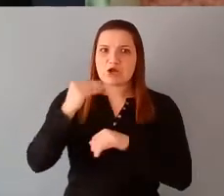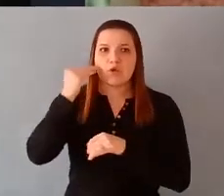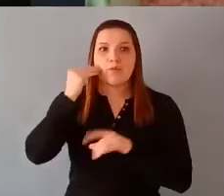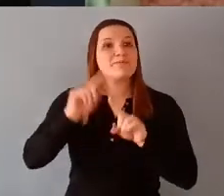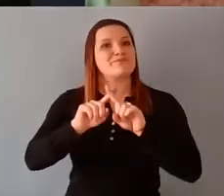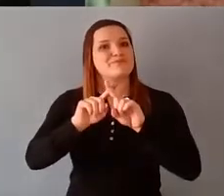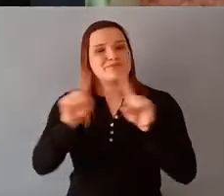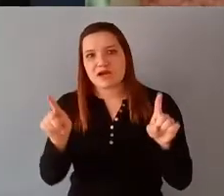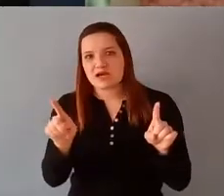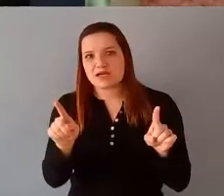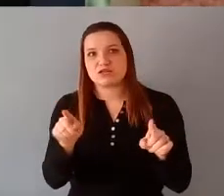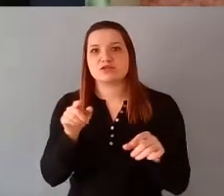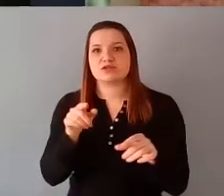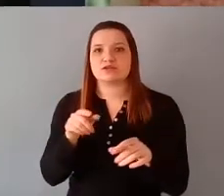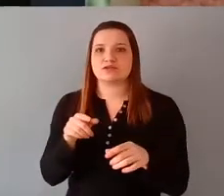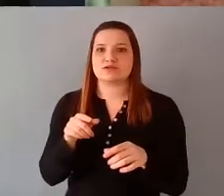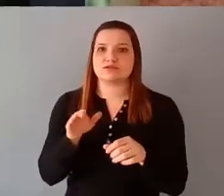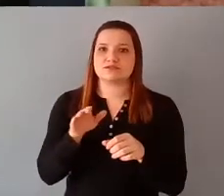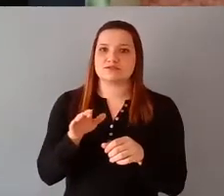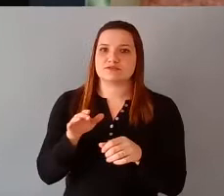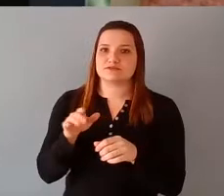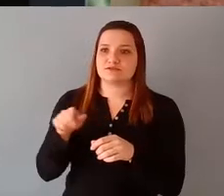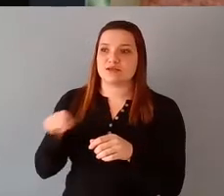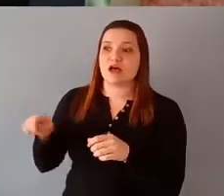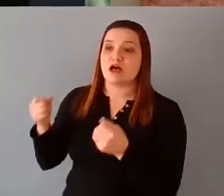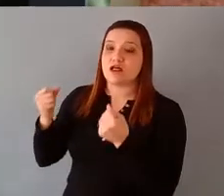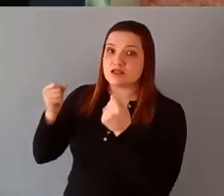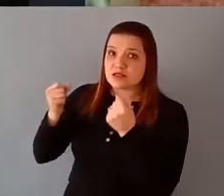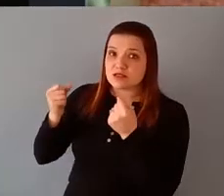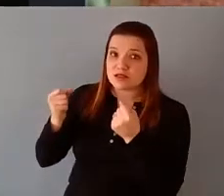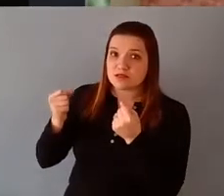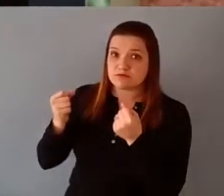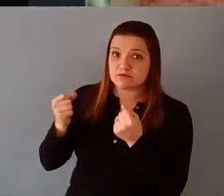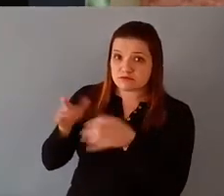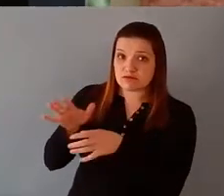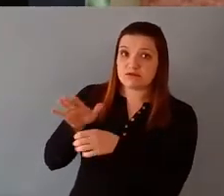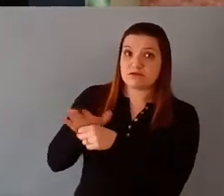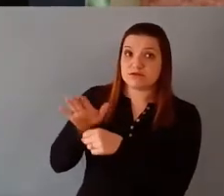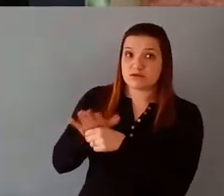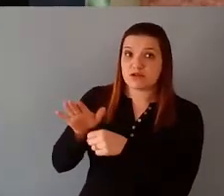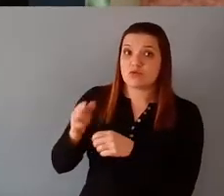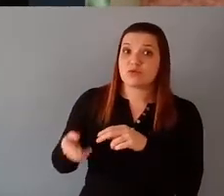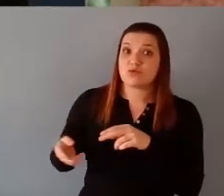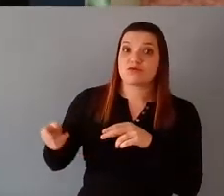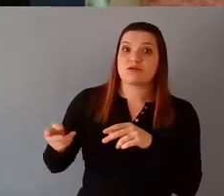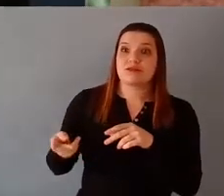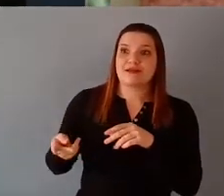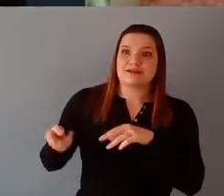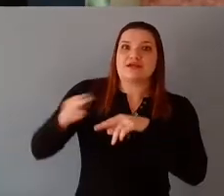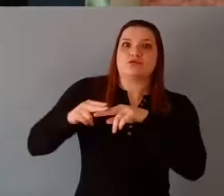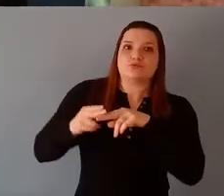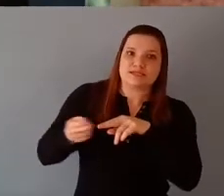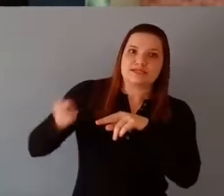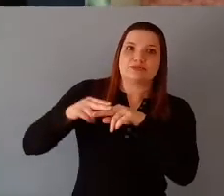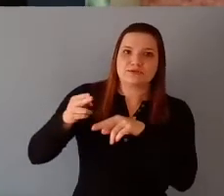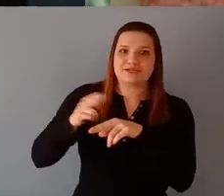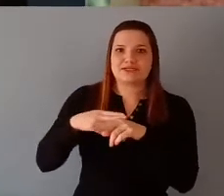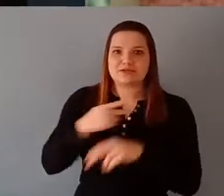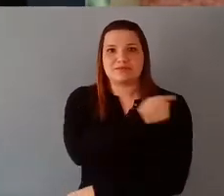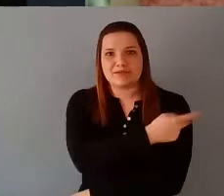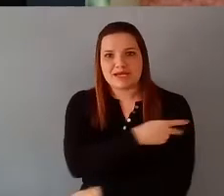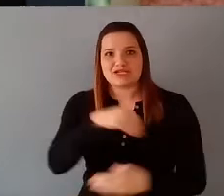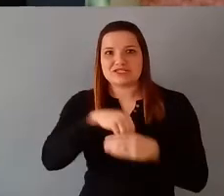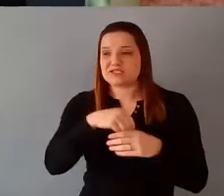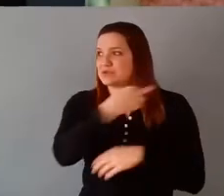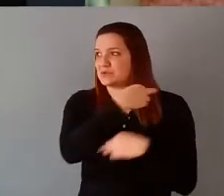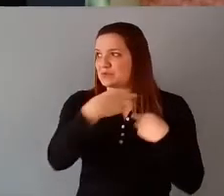enough ICUs that are actually running above their licensed capacity. They're doubling up patients in rooms, that they